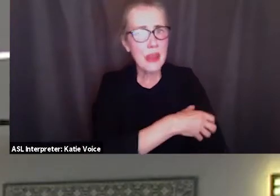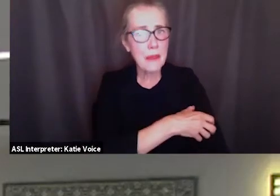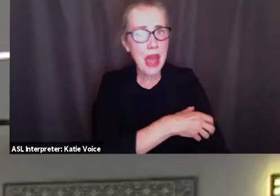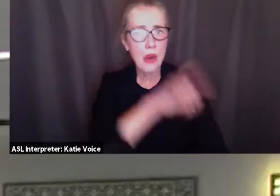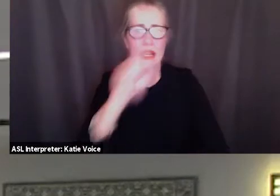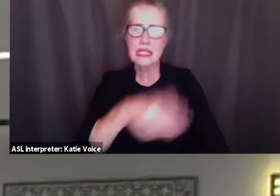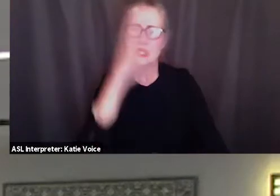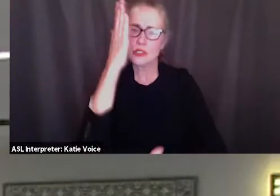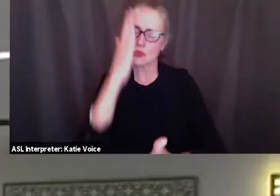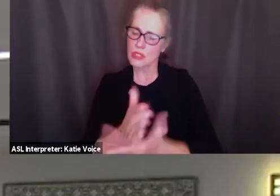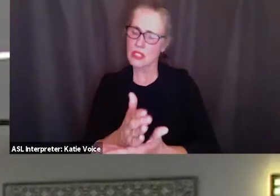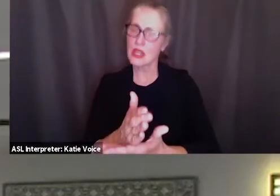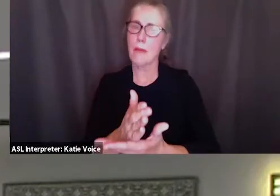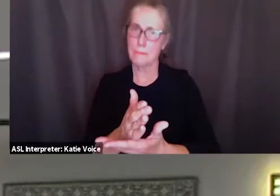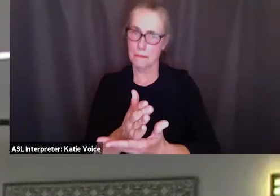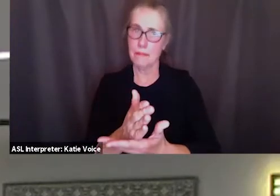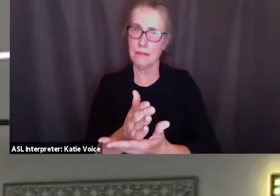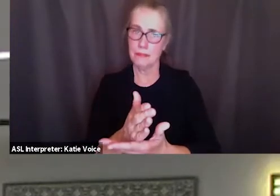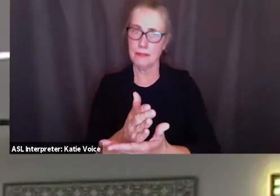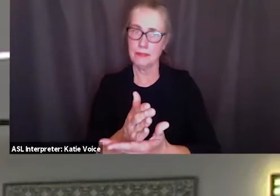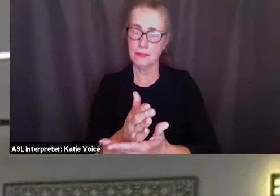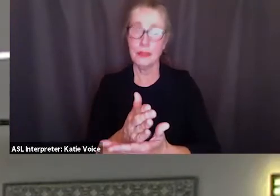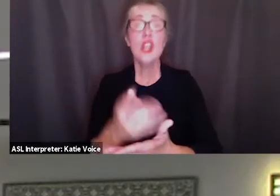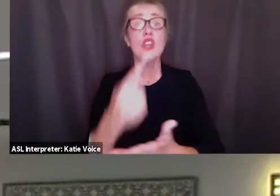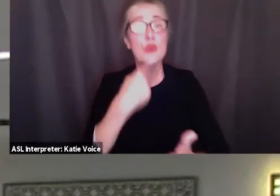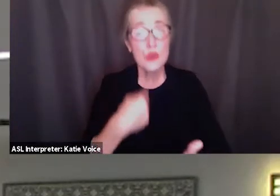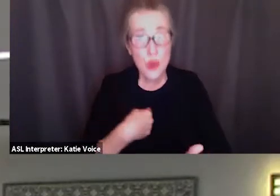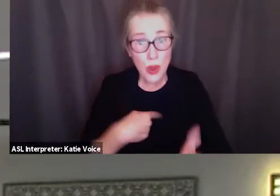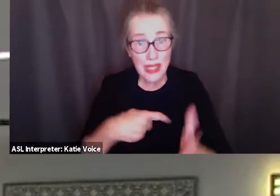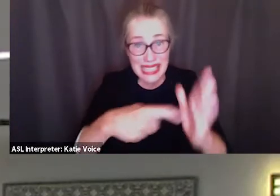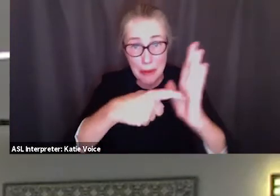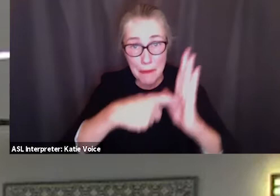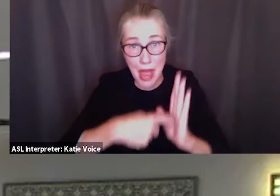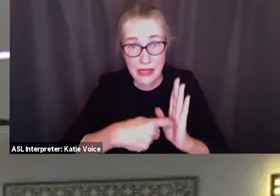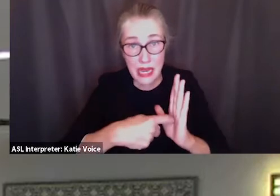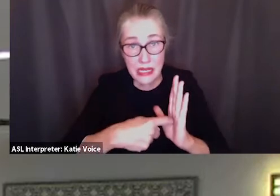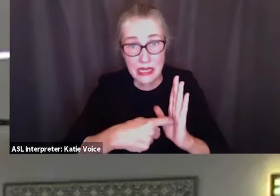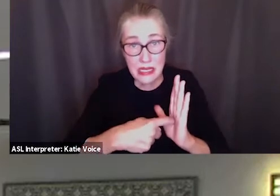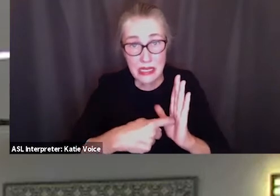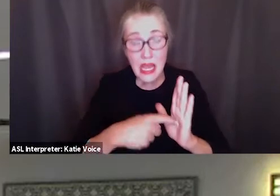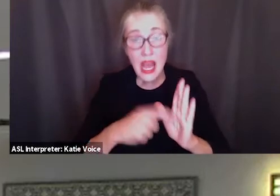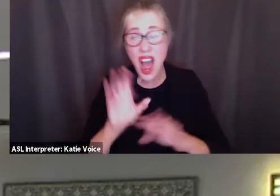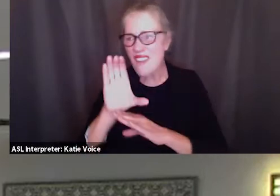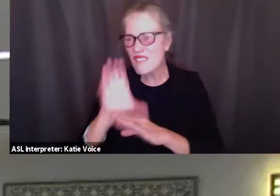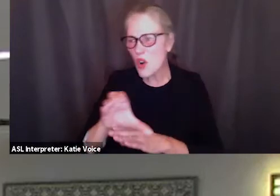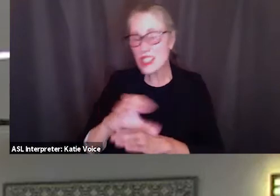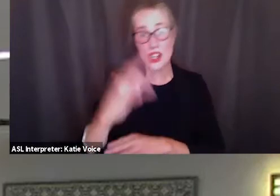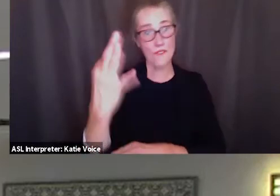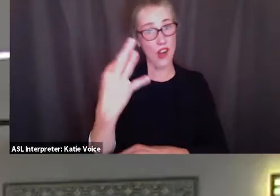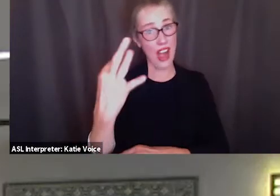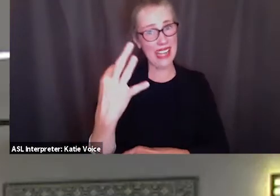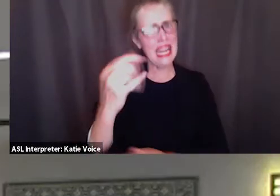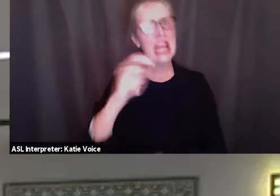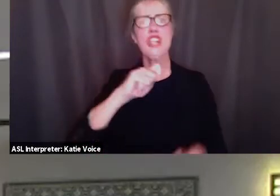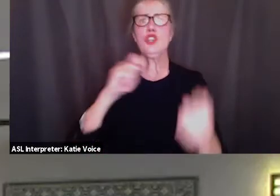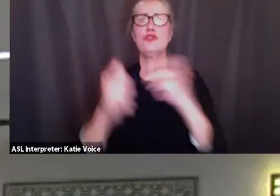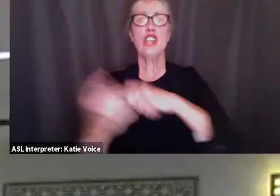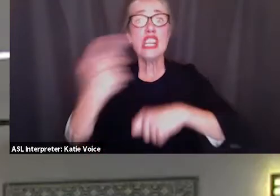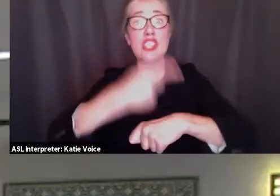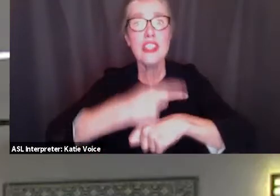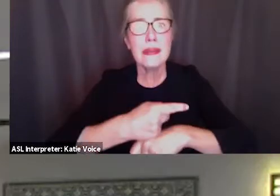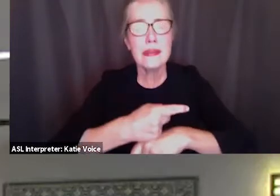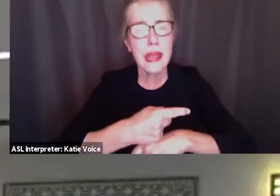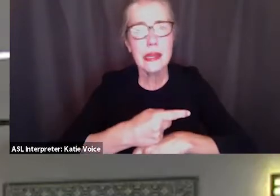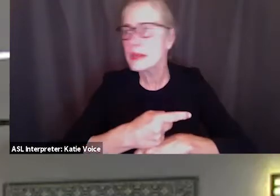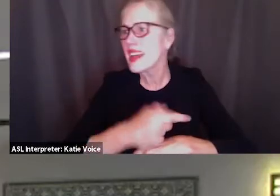stop. You told us that mandates were going to be enforced on Friday, and now you've changed the date. That's like